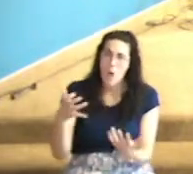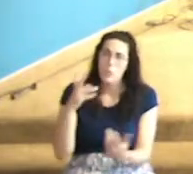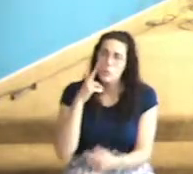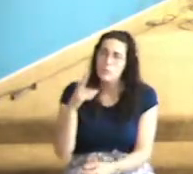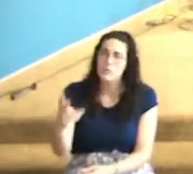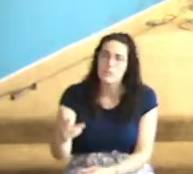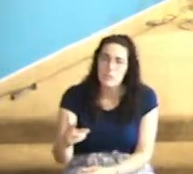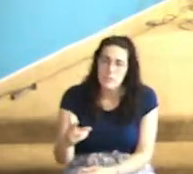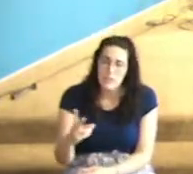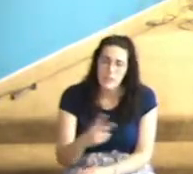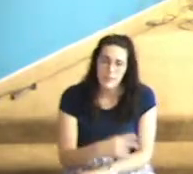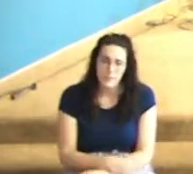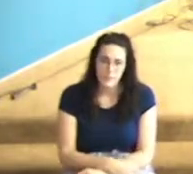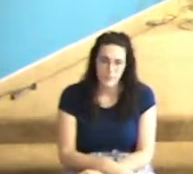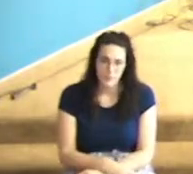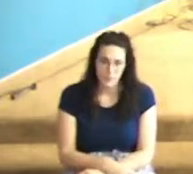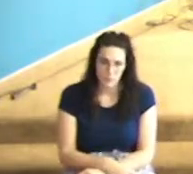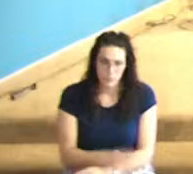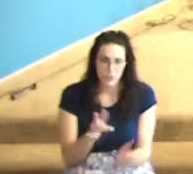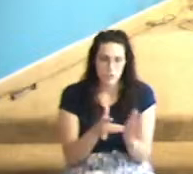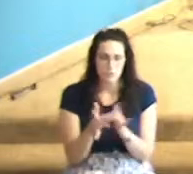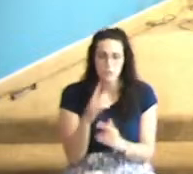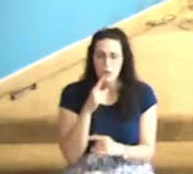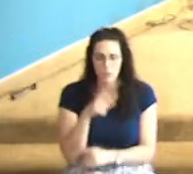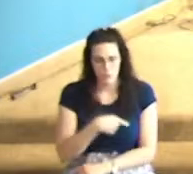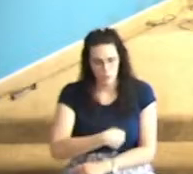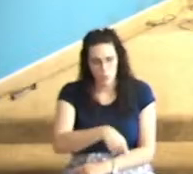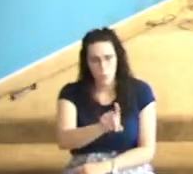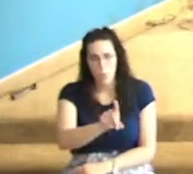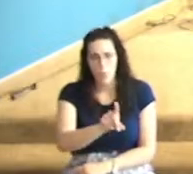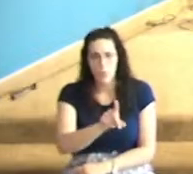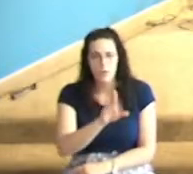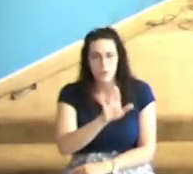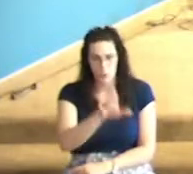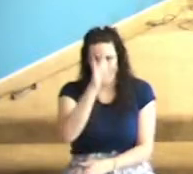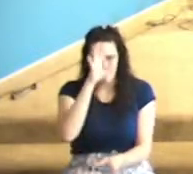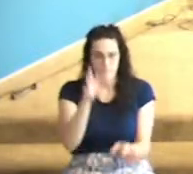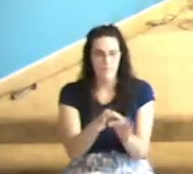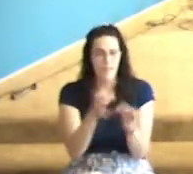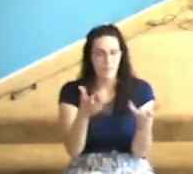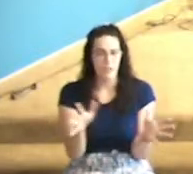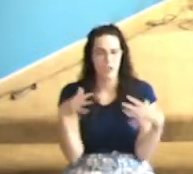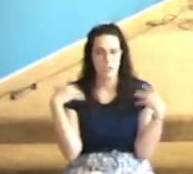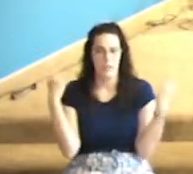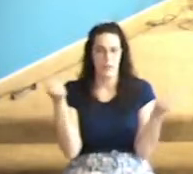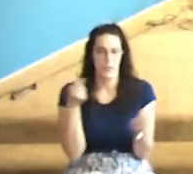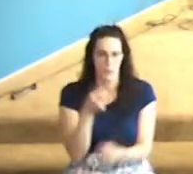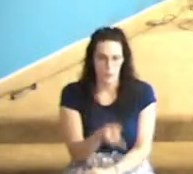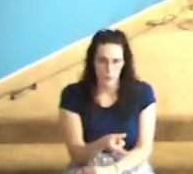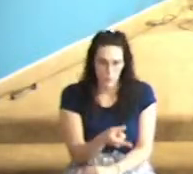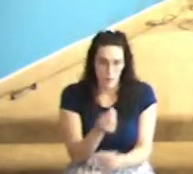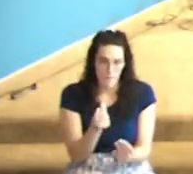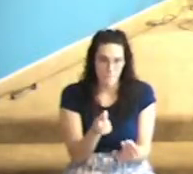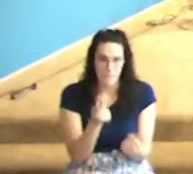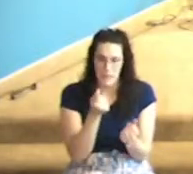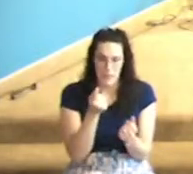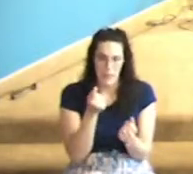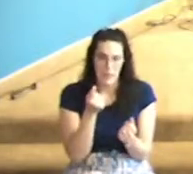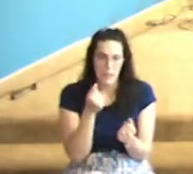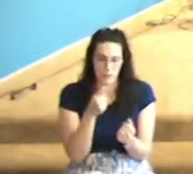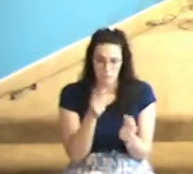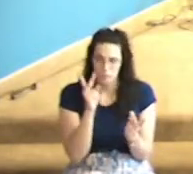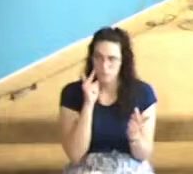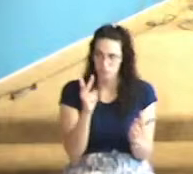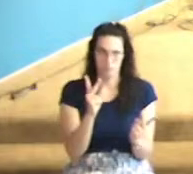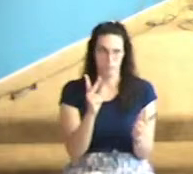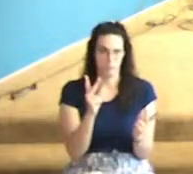see." "Go," said Jesus, "your faith has healed you." Immediately he received his